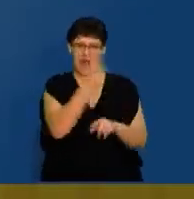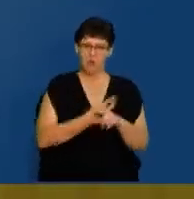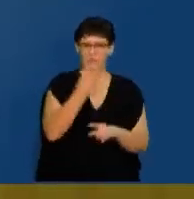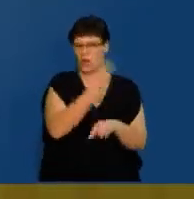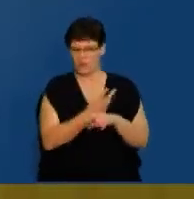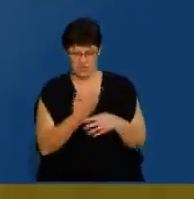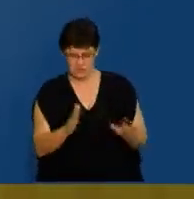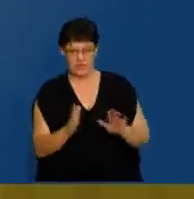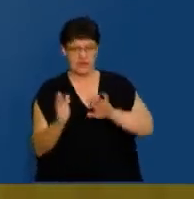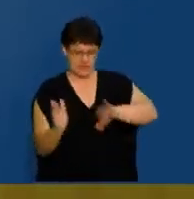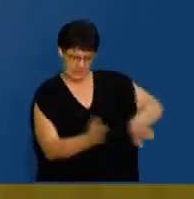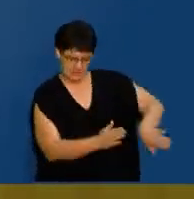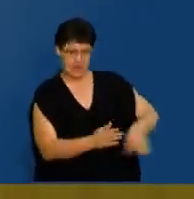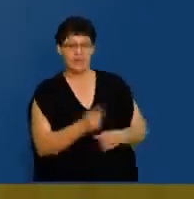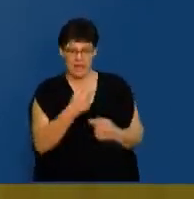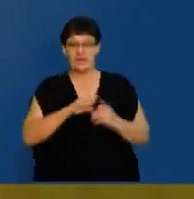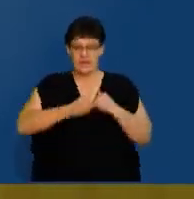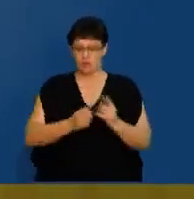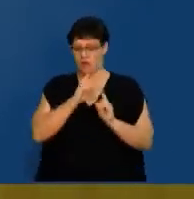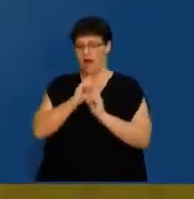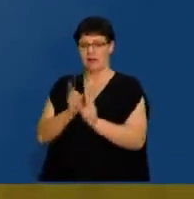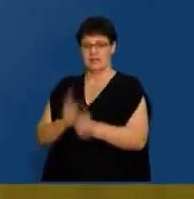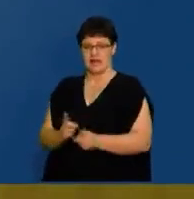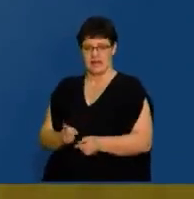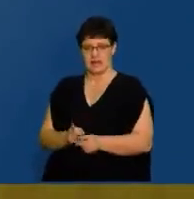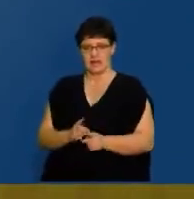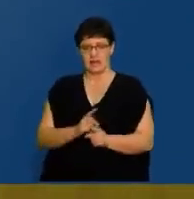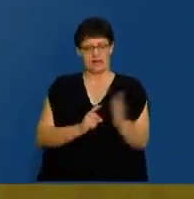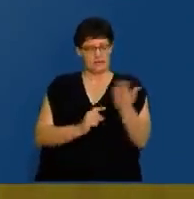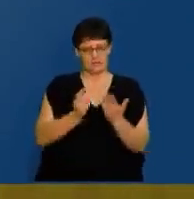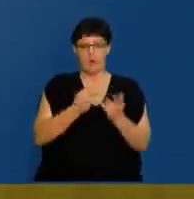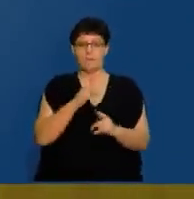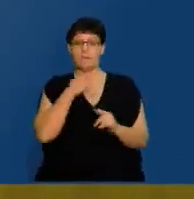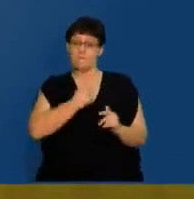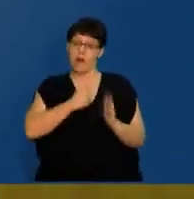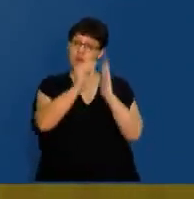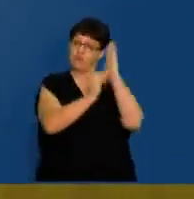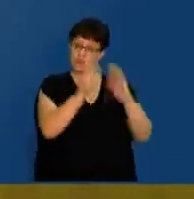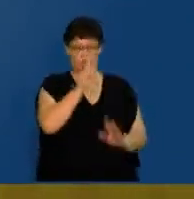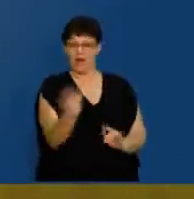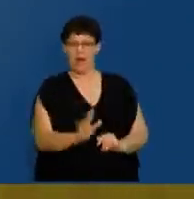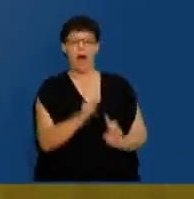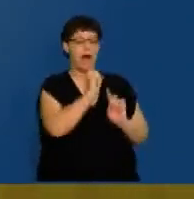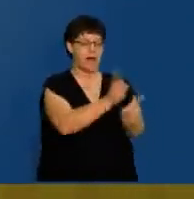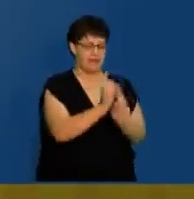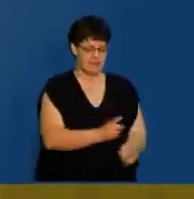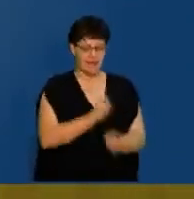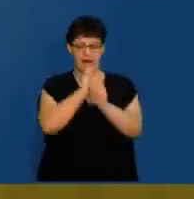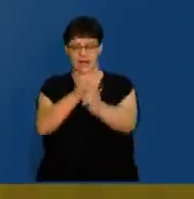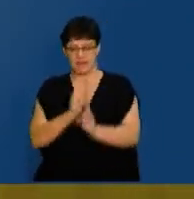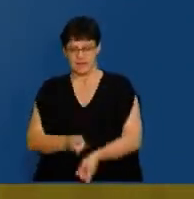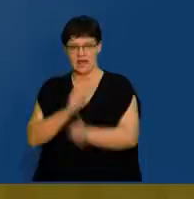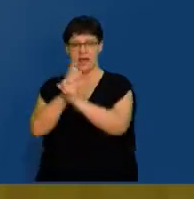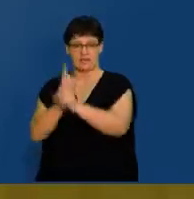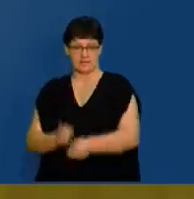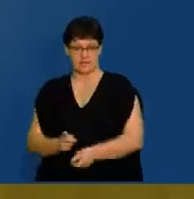topic, attempt to answer these questions without having to look at your notes. Know that the best way to prepare